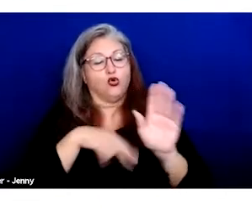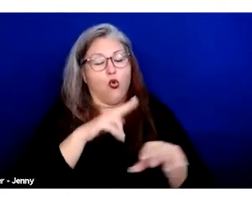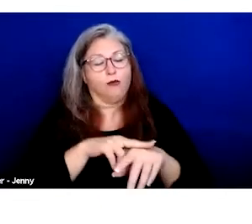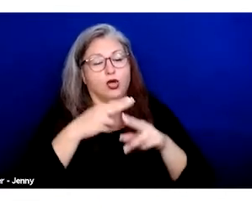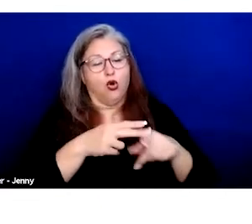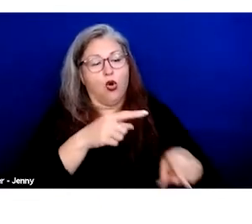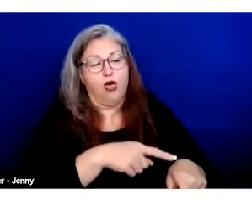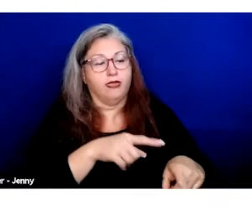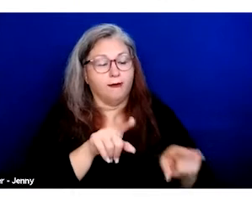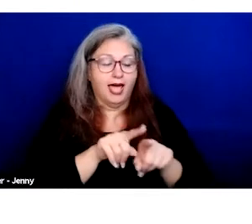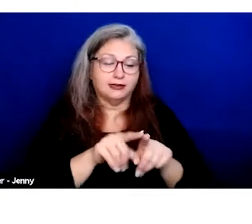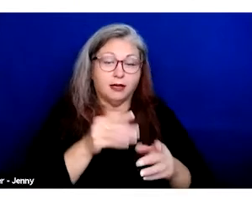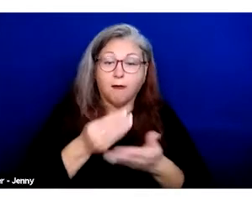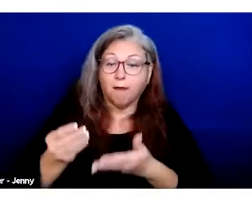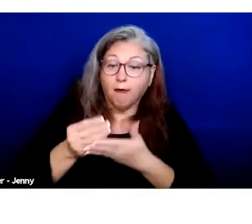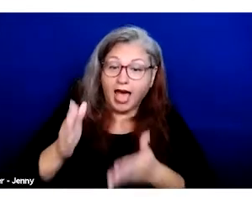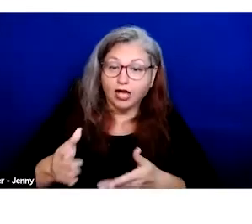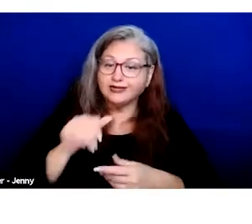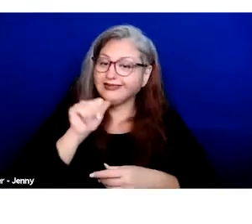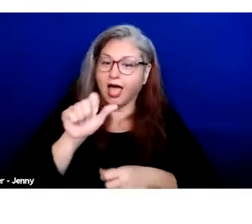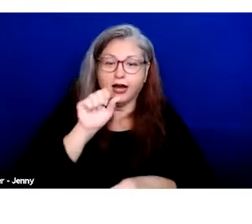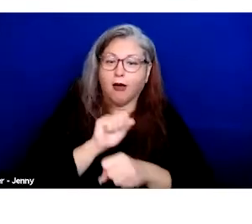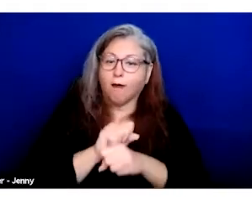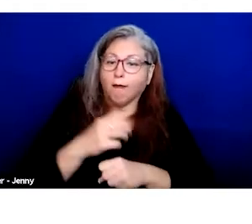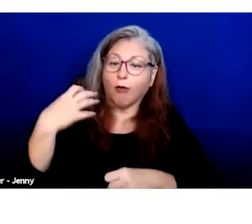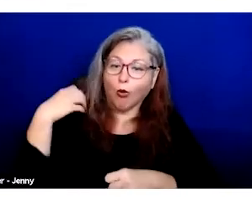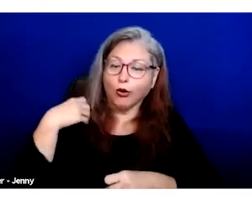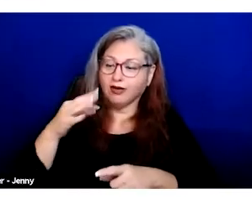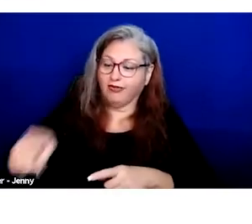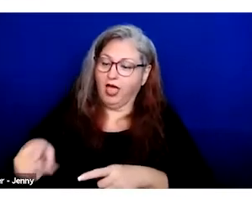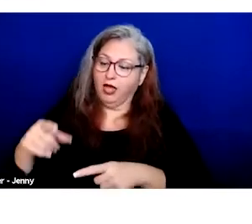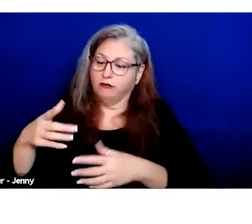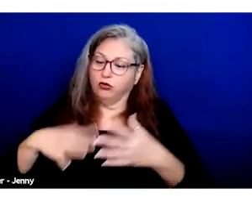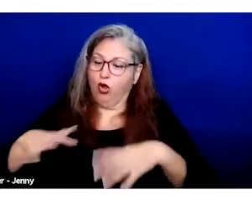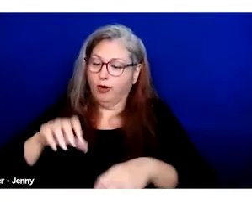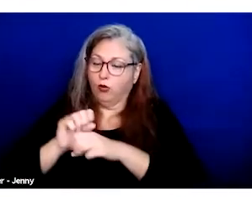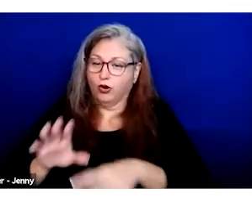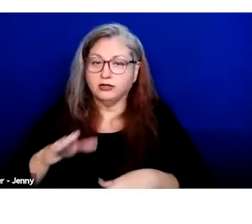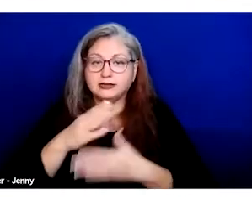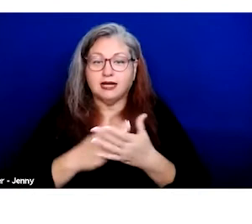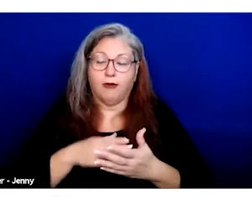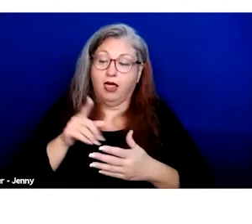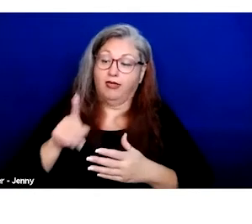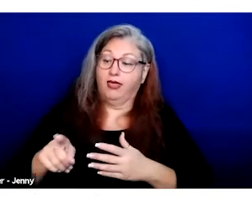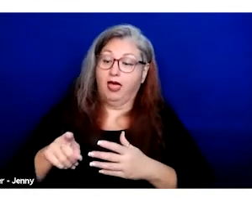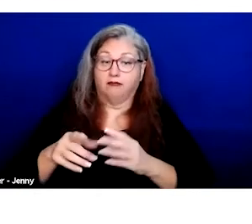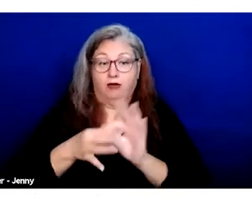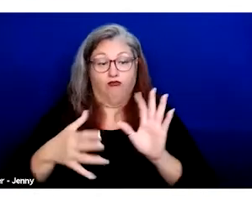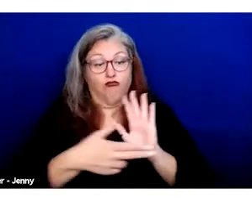than employers of garment workers, a classification that releases brands' liability to their